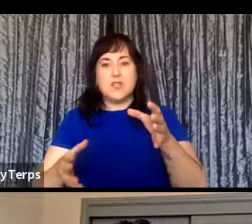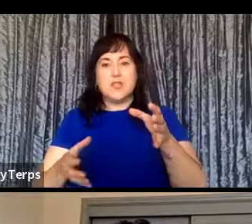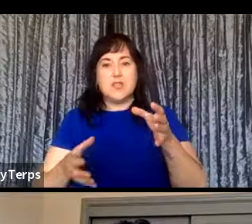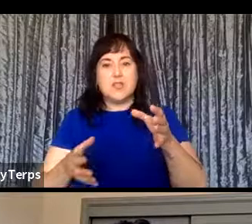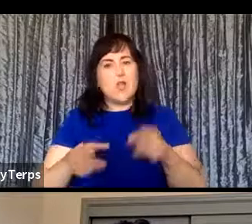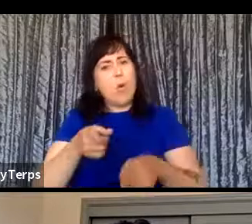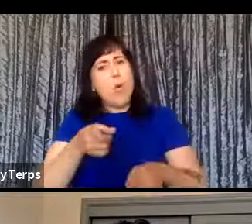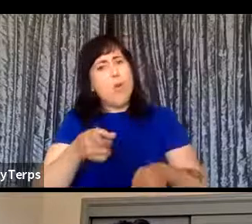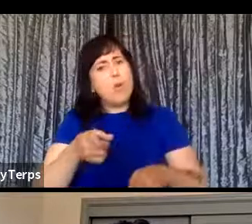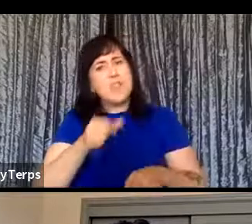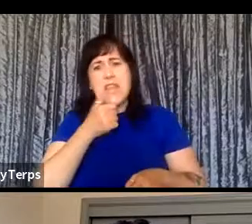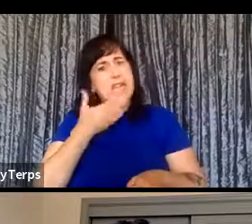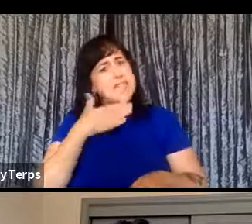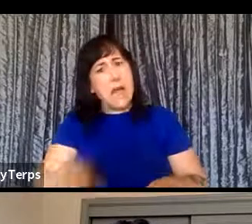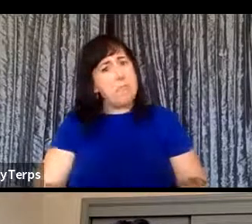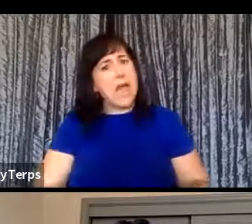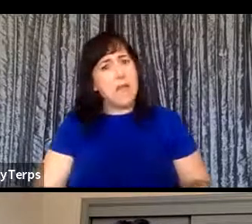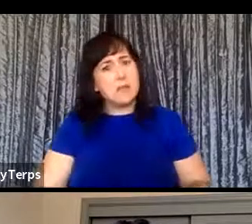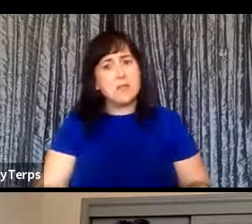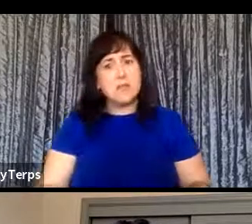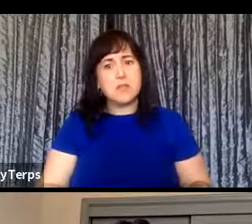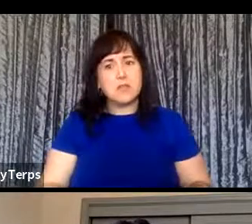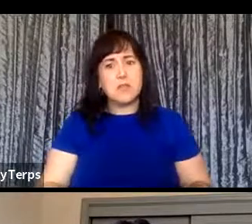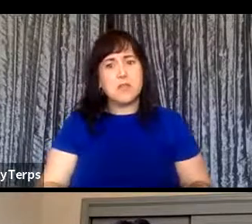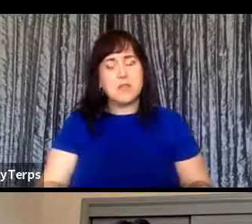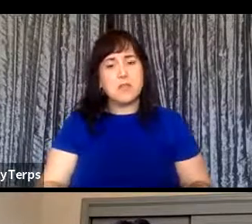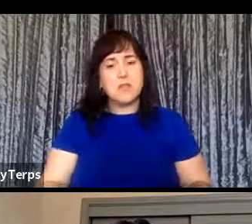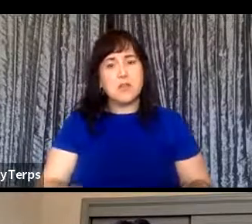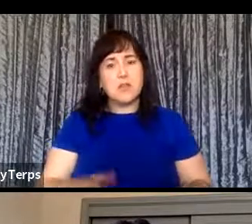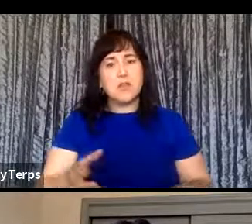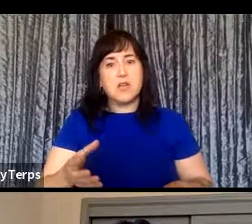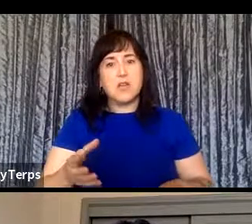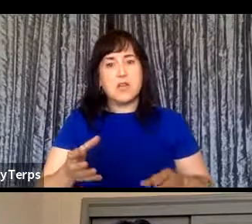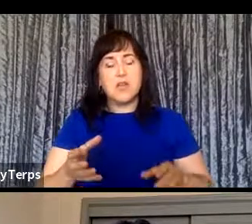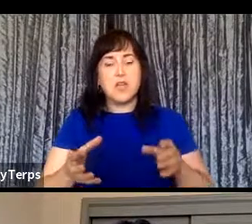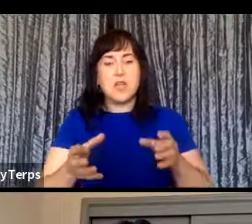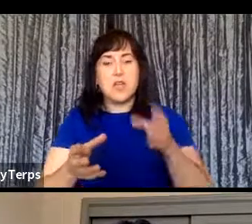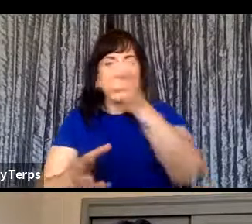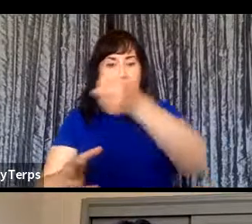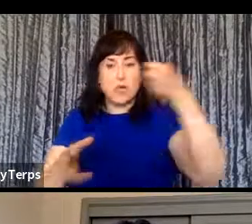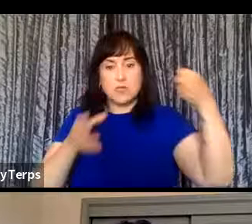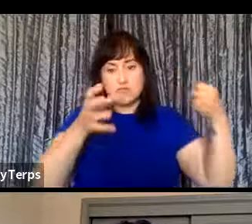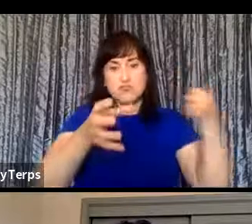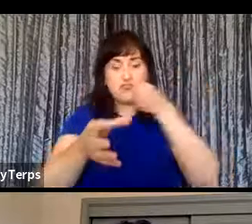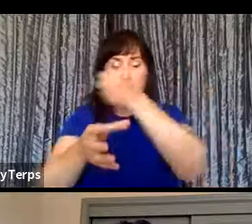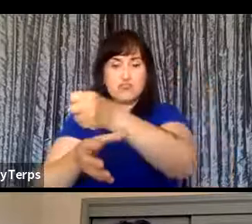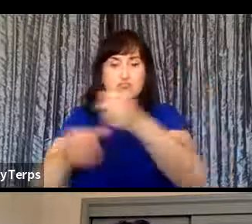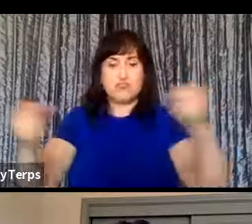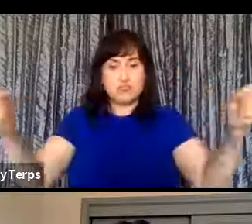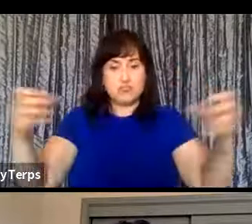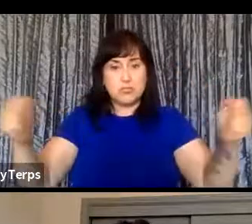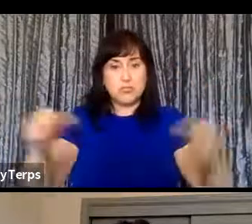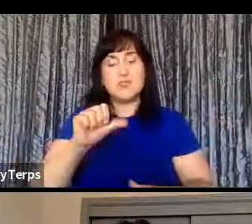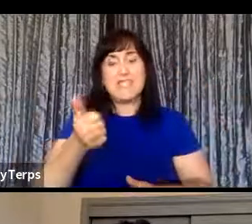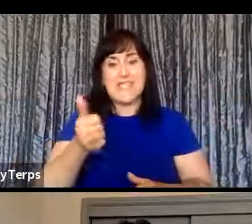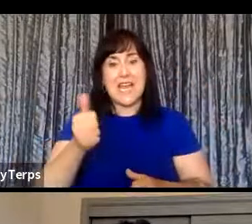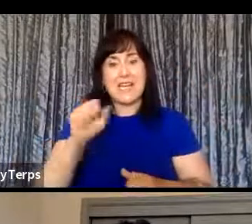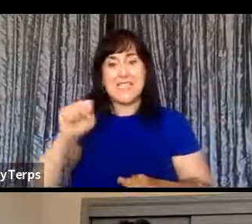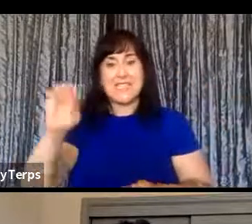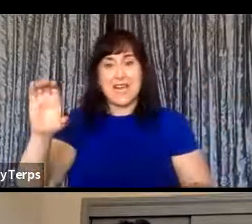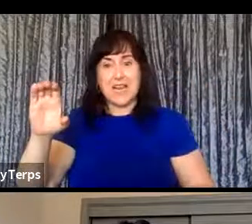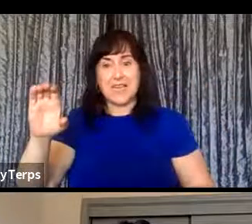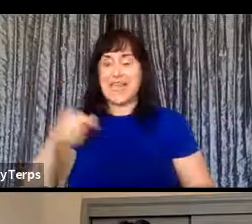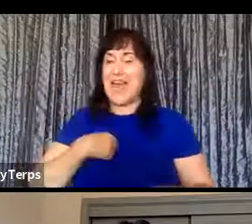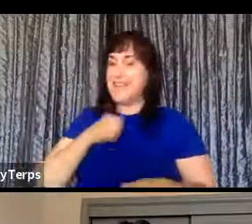too bad actually, Lisa, but can you put it in for about 10 seconds and then add in your final pile, please? Okay. I actually don't have